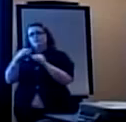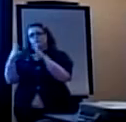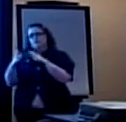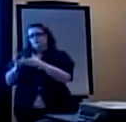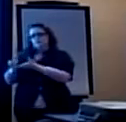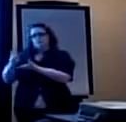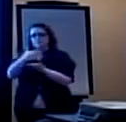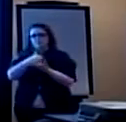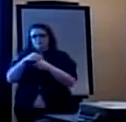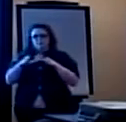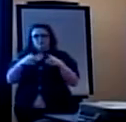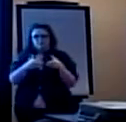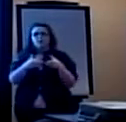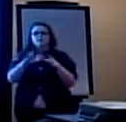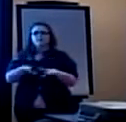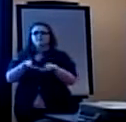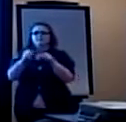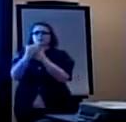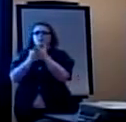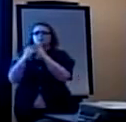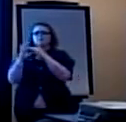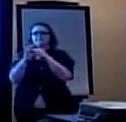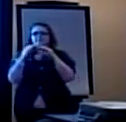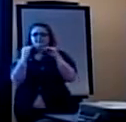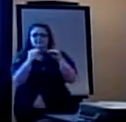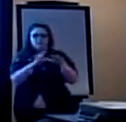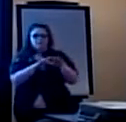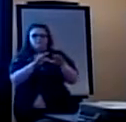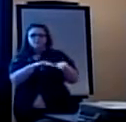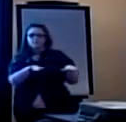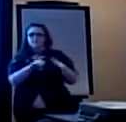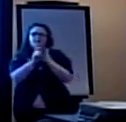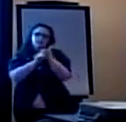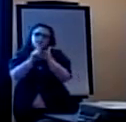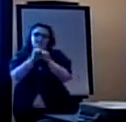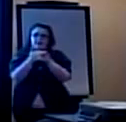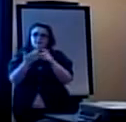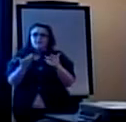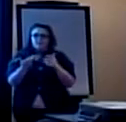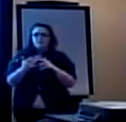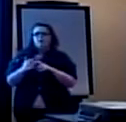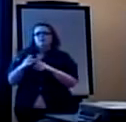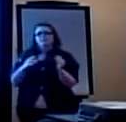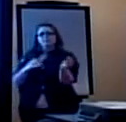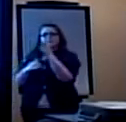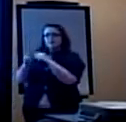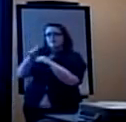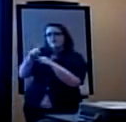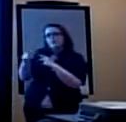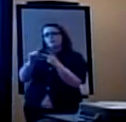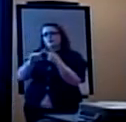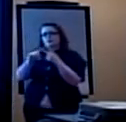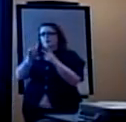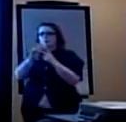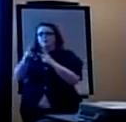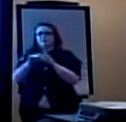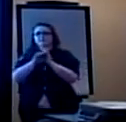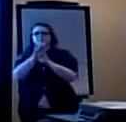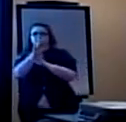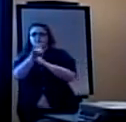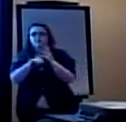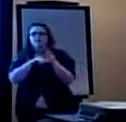in a course on how to teach children, how to teach literacy. And they used PowerPoint, website creation, and